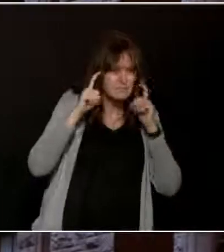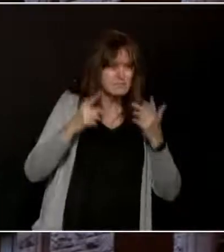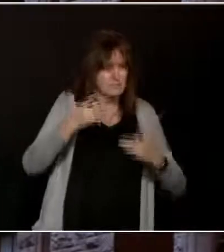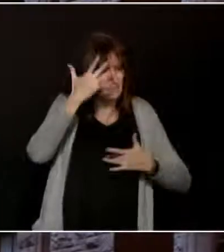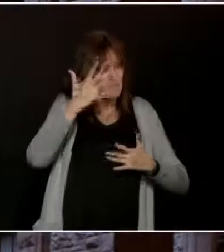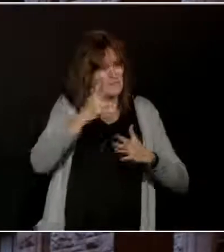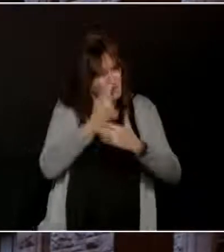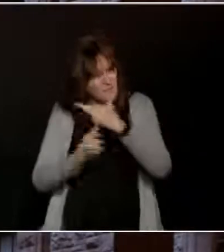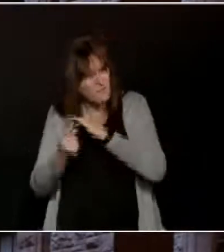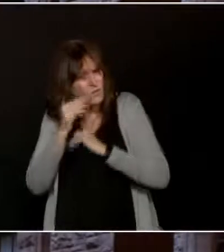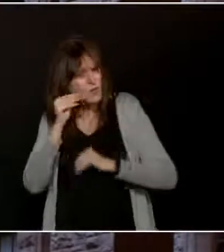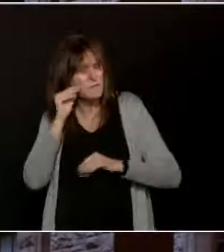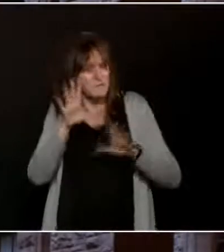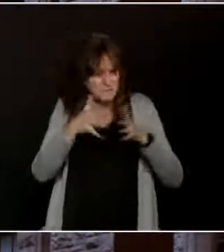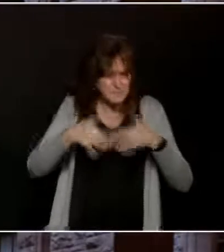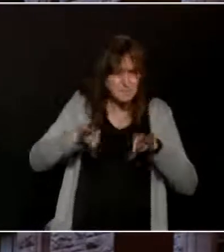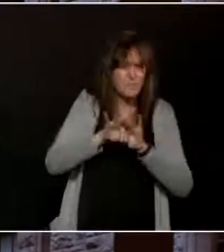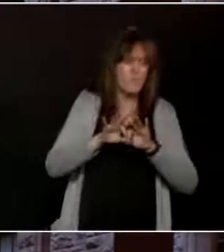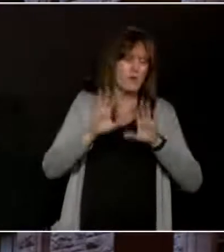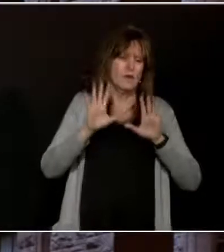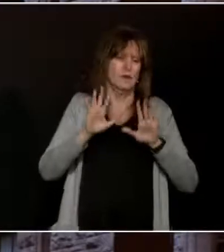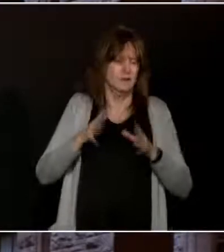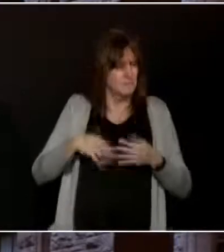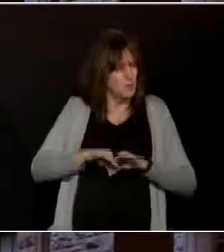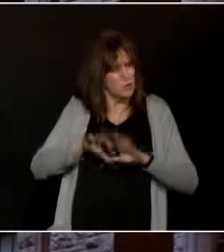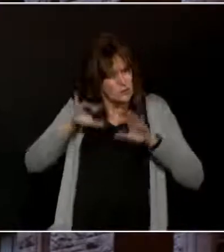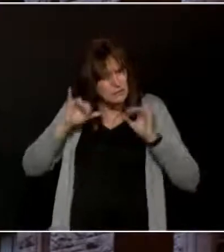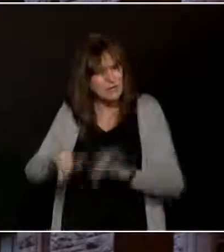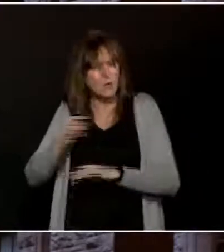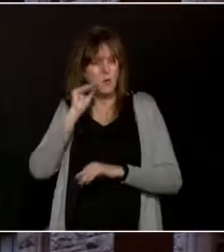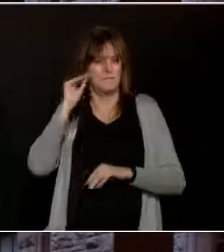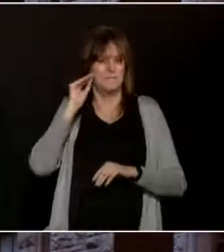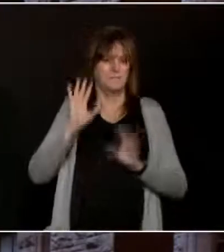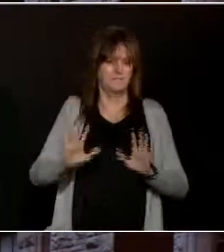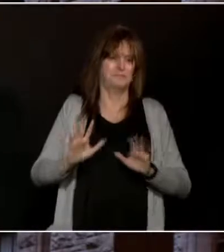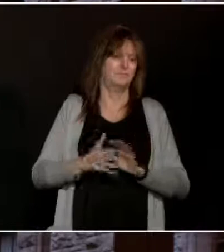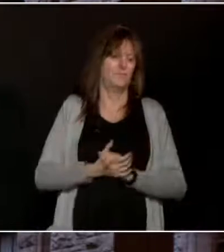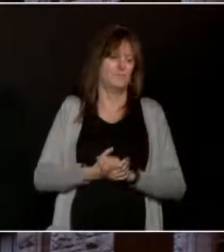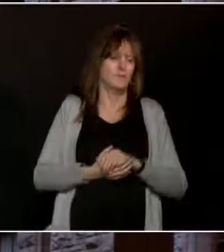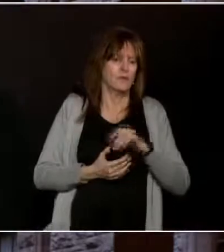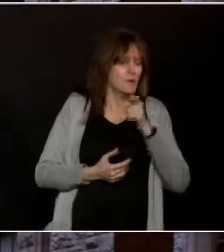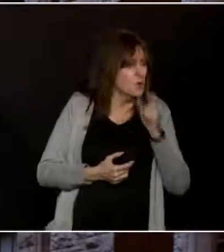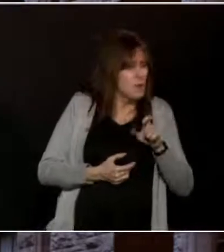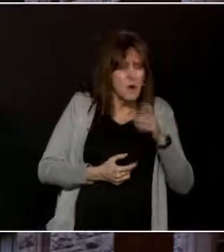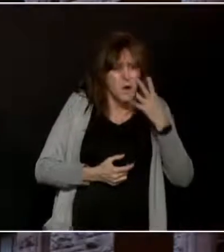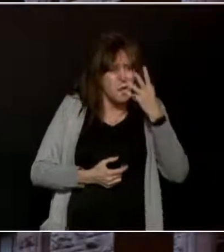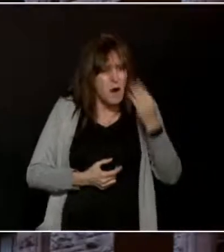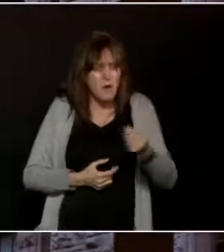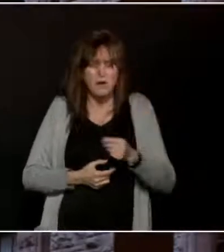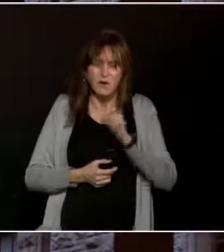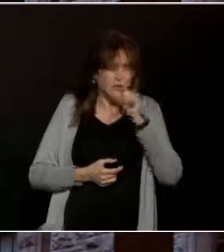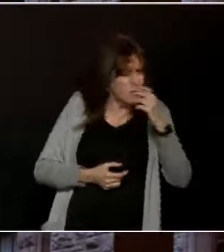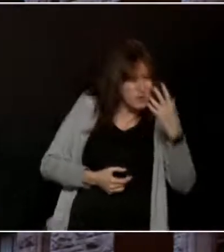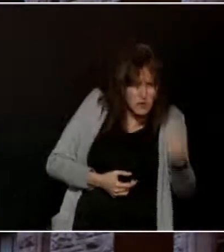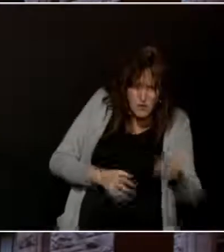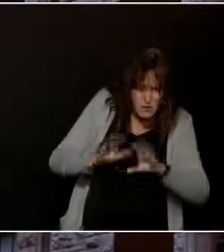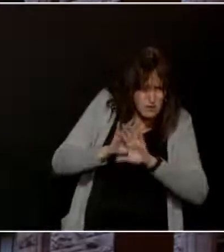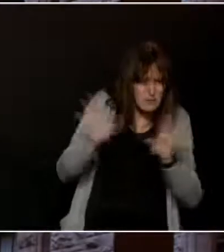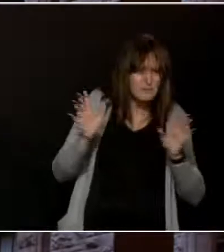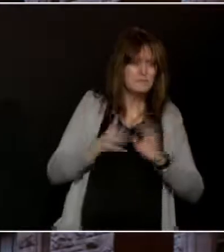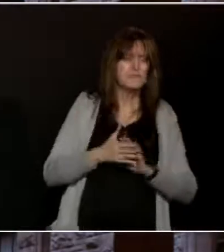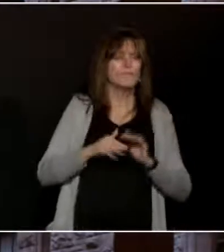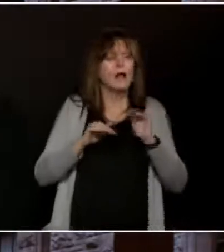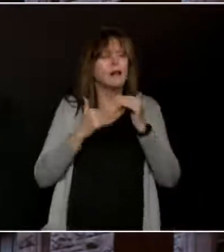tested, keep to your household, stay home if you do not need to go out. Limit your activities. Even if you are in a